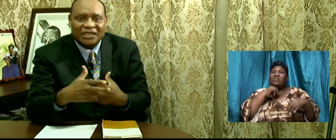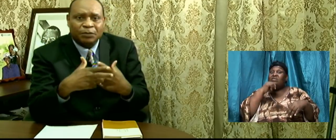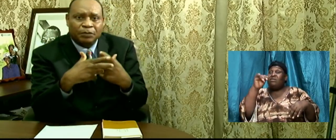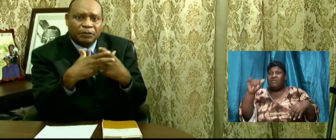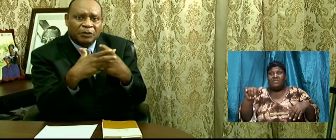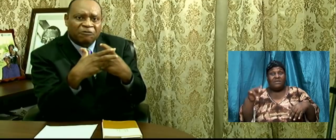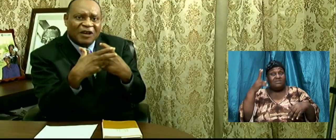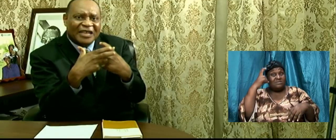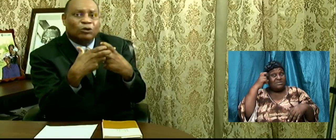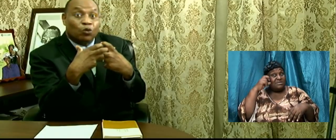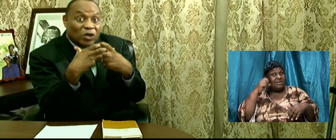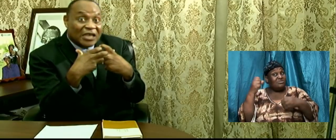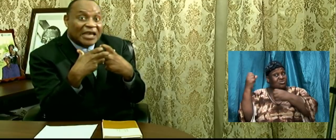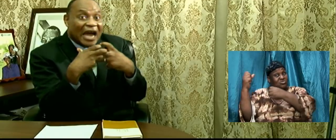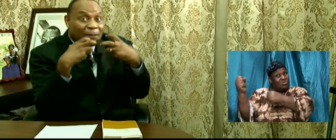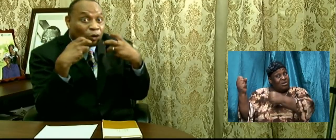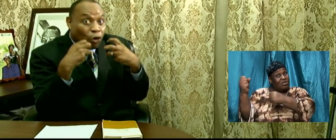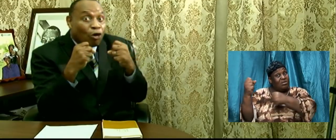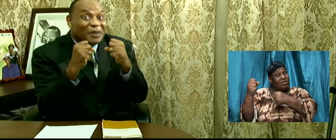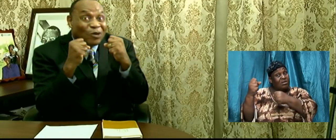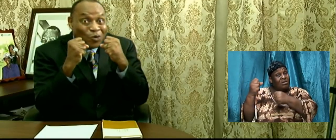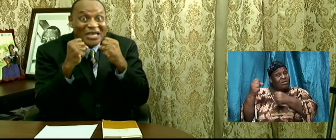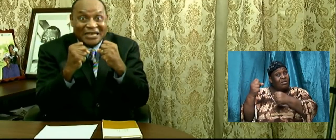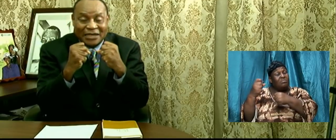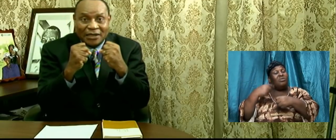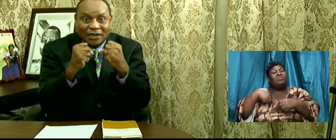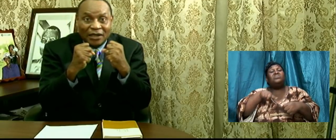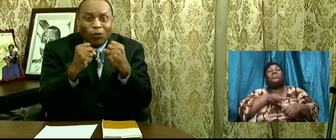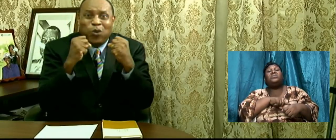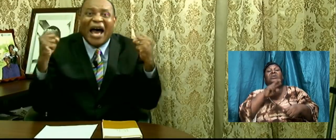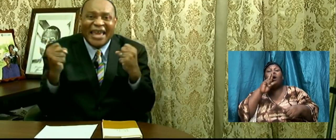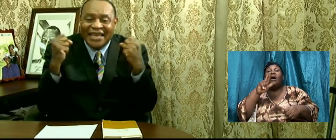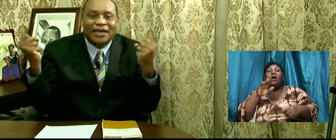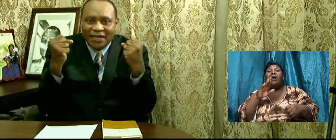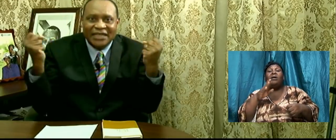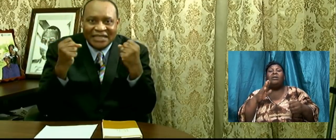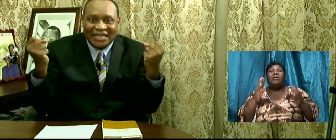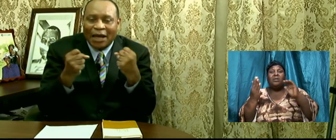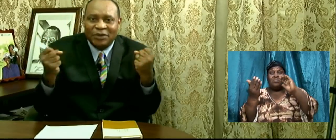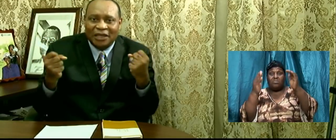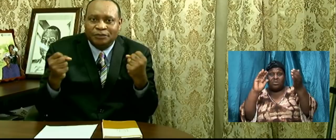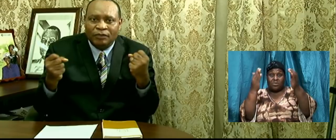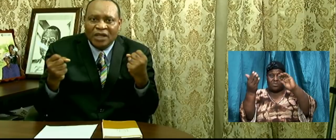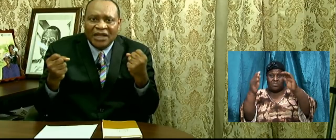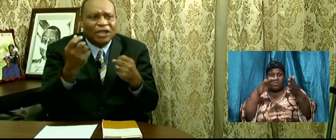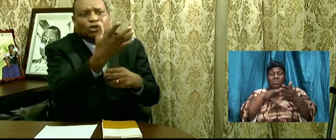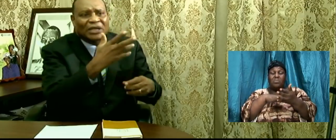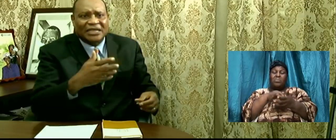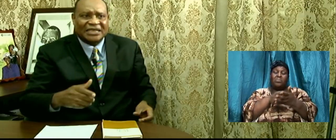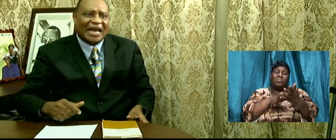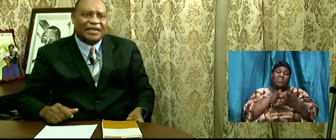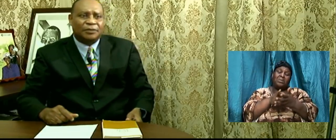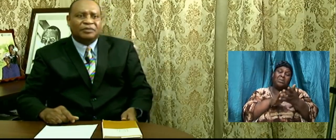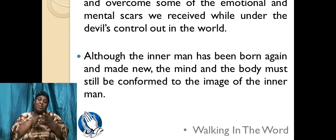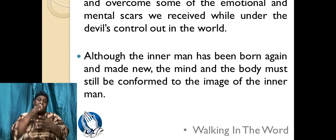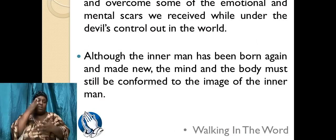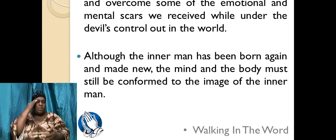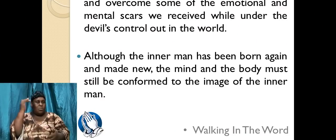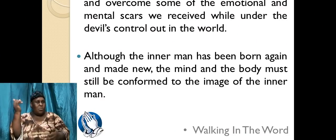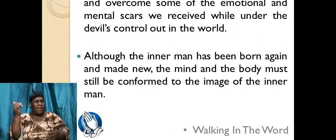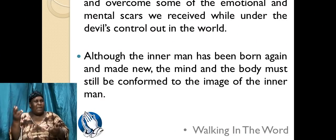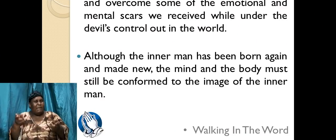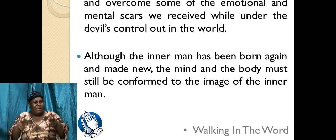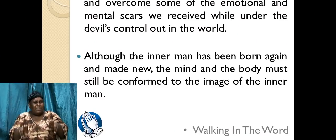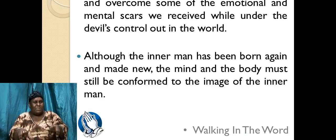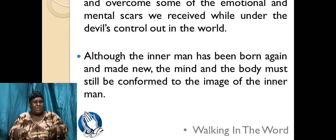it's the fact that we are becoming weak why is that happening let us look at the slide and